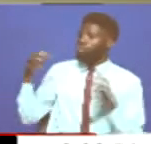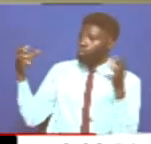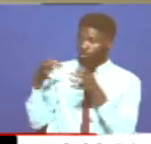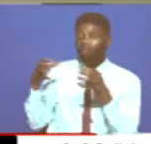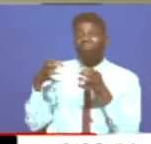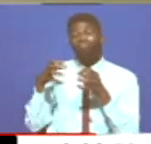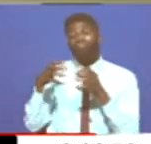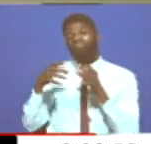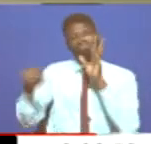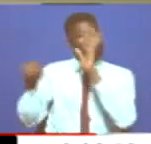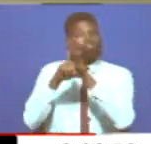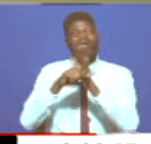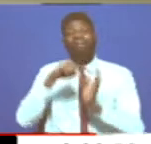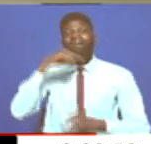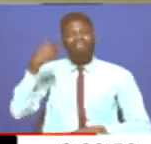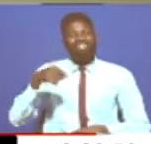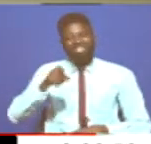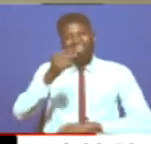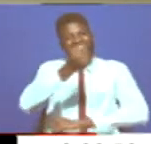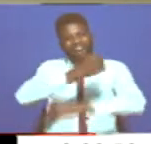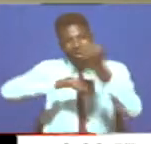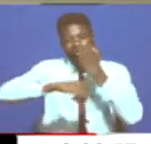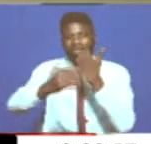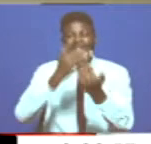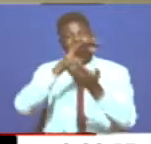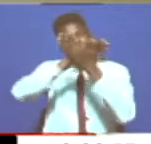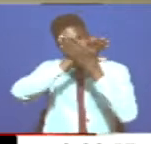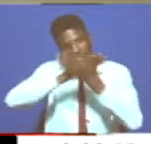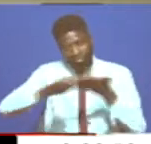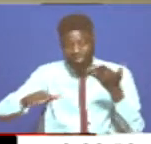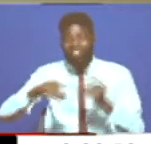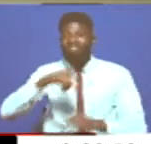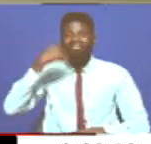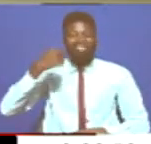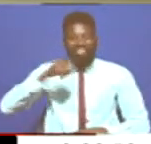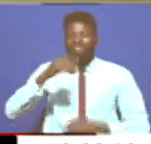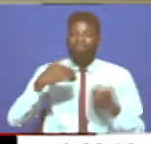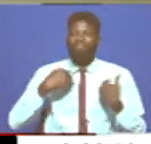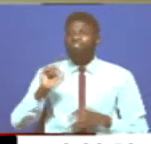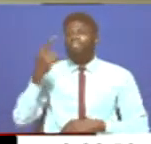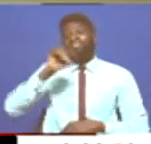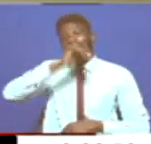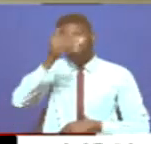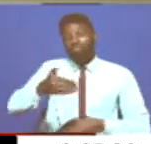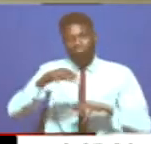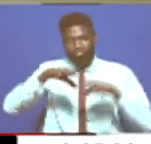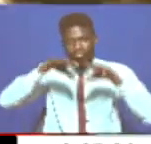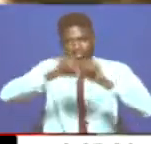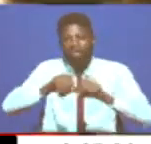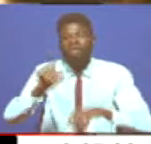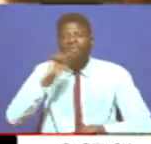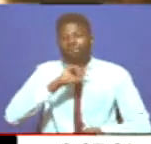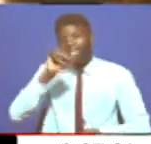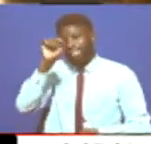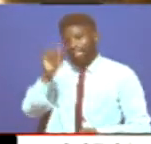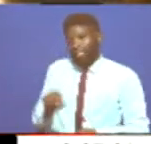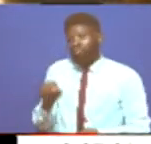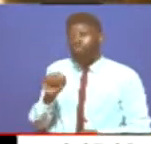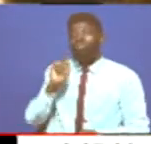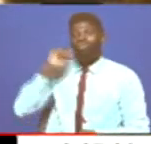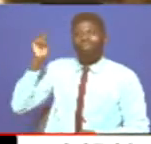and reckless act. Russia has so far seized one city, Kherson, in southern Ukraine.